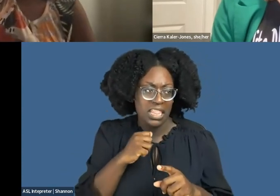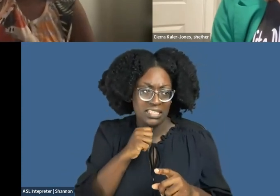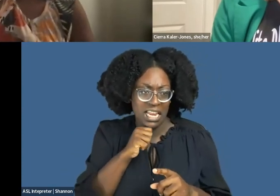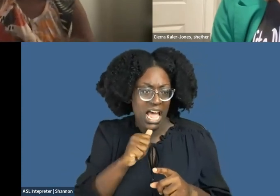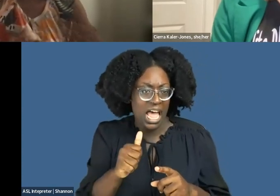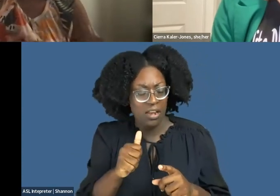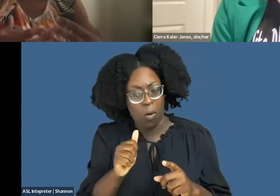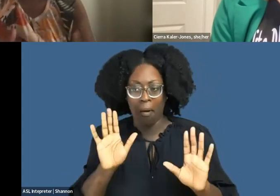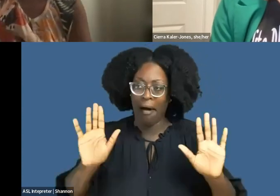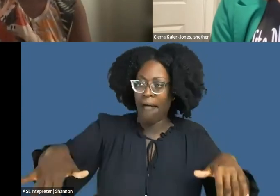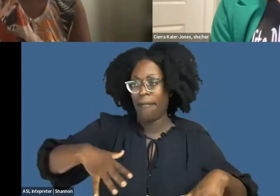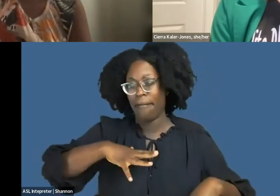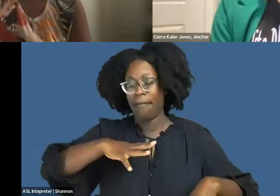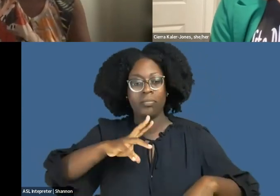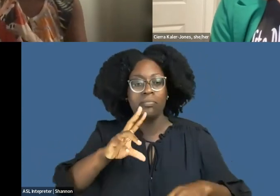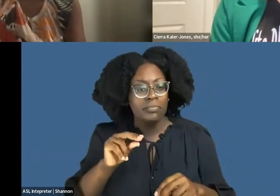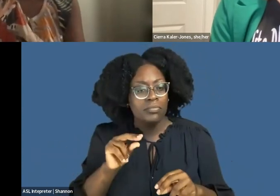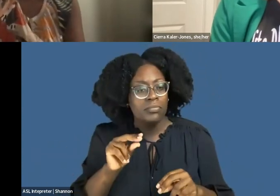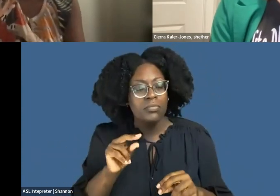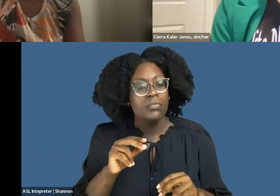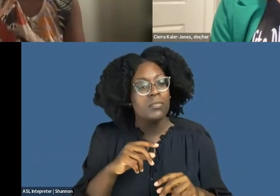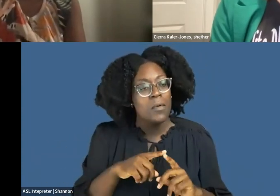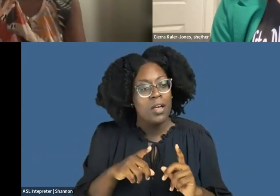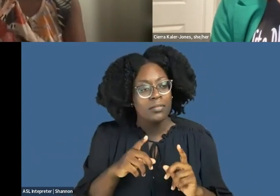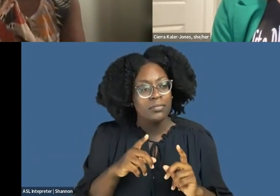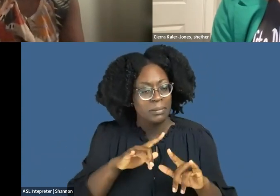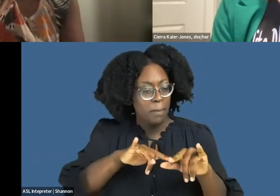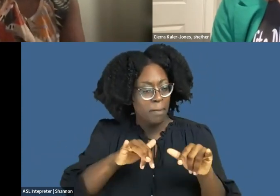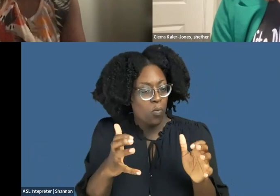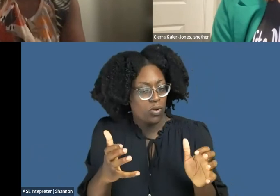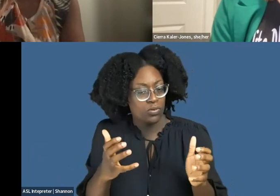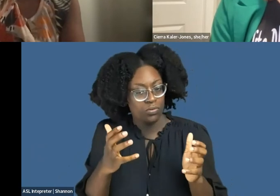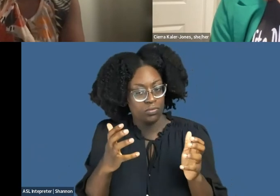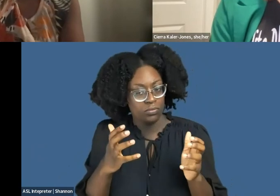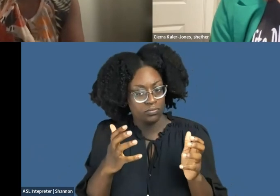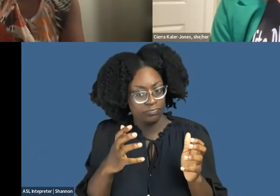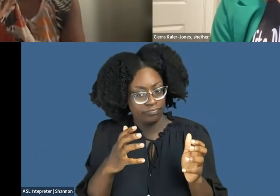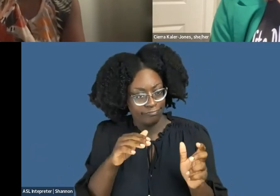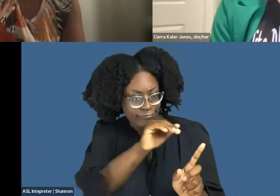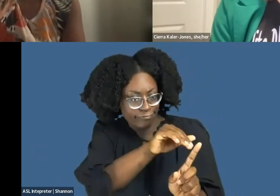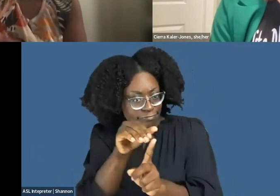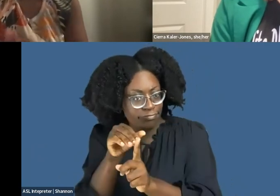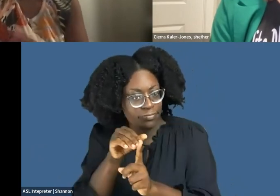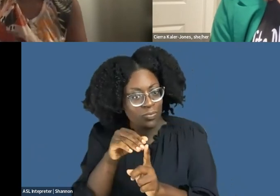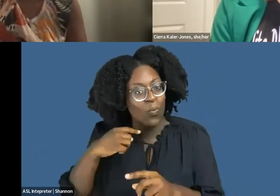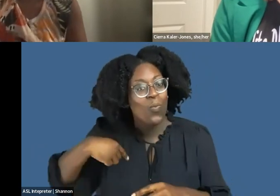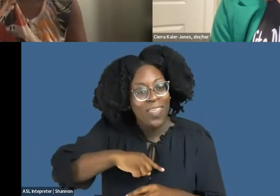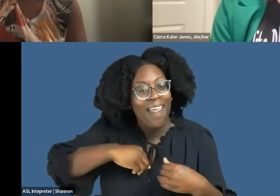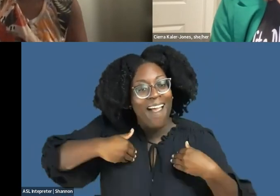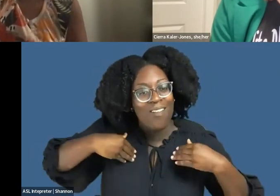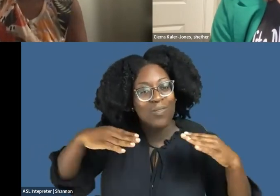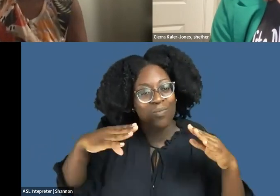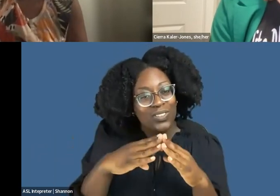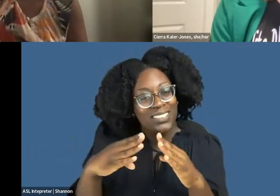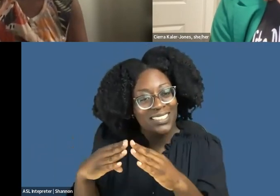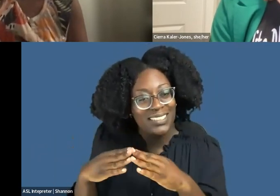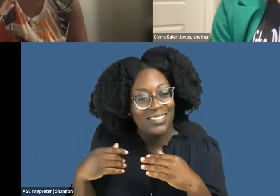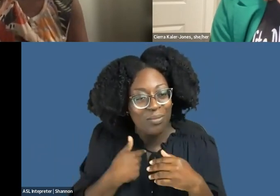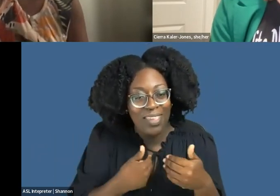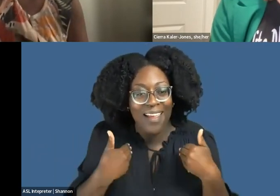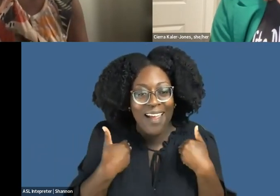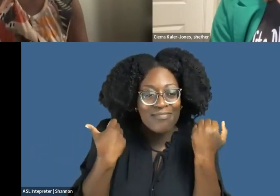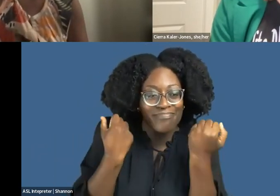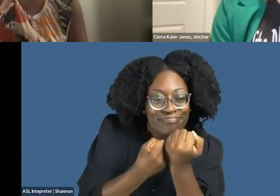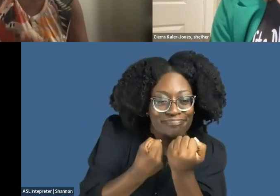so I want to reassure people that there is community and that they are on the right side and doing the right thing, without also saying that, you